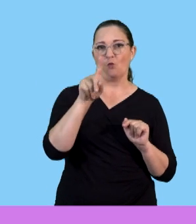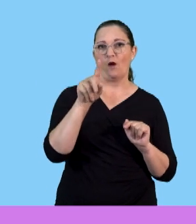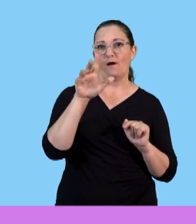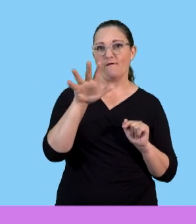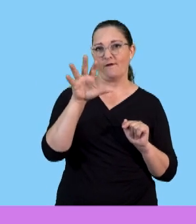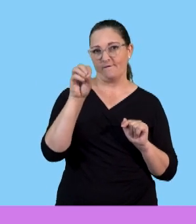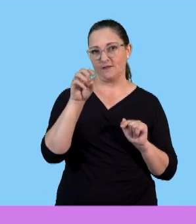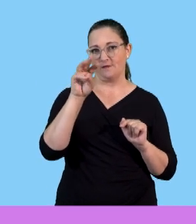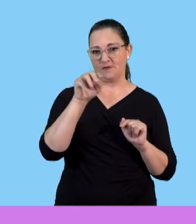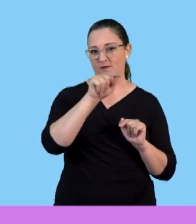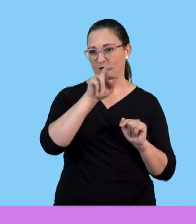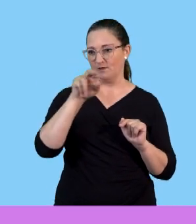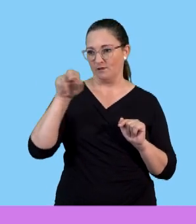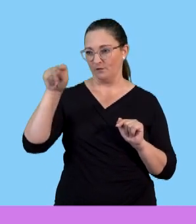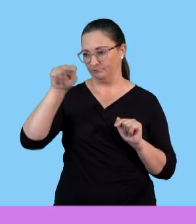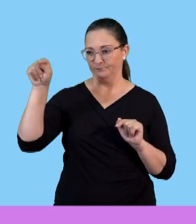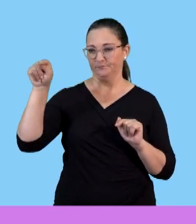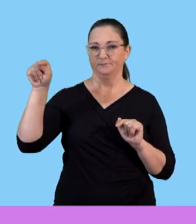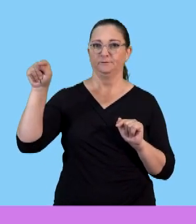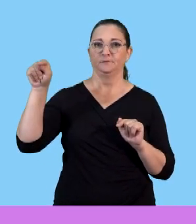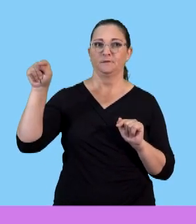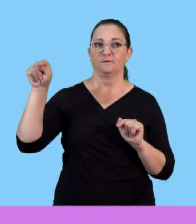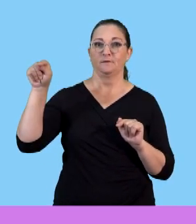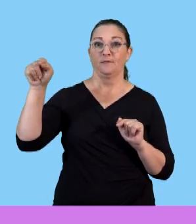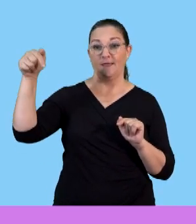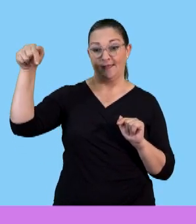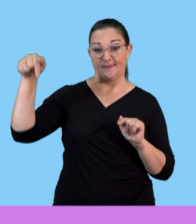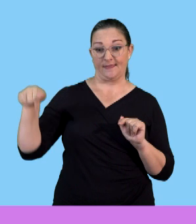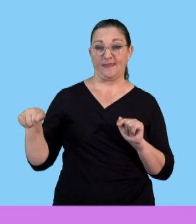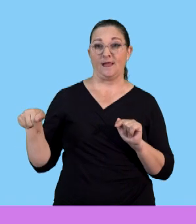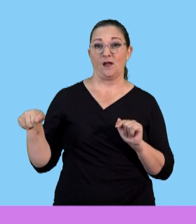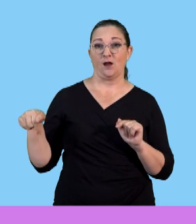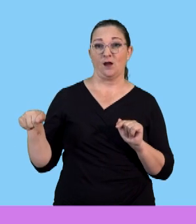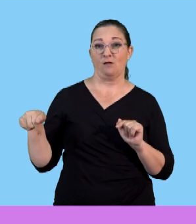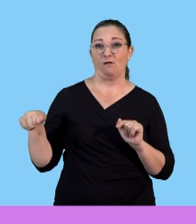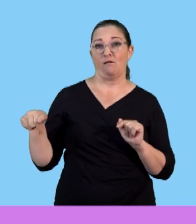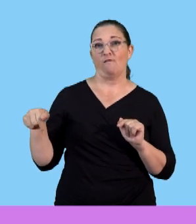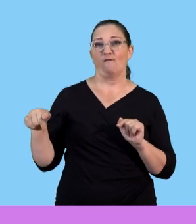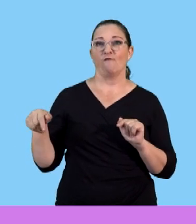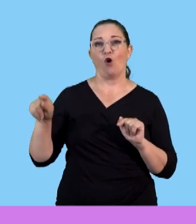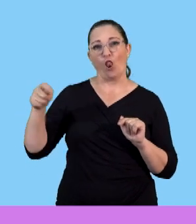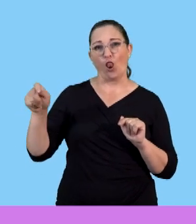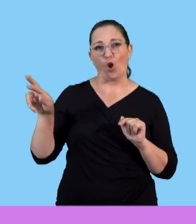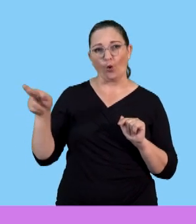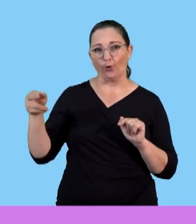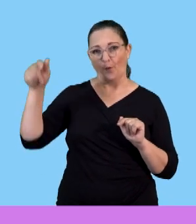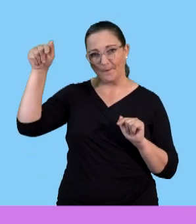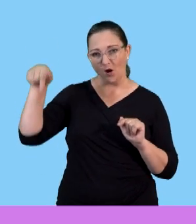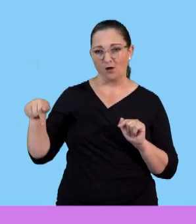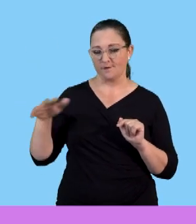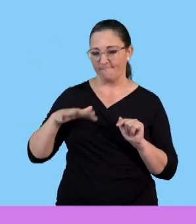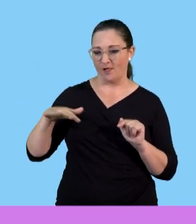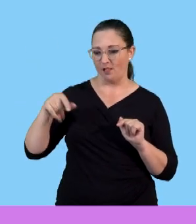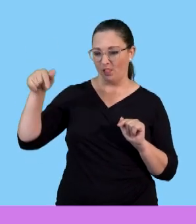another 150 meters, going down past the locker rooms at the end of the